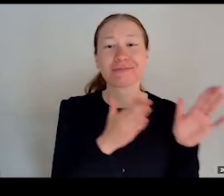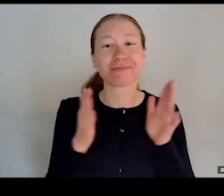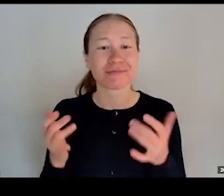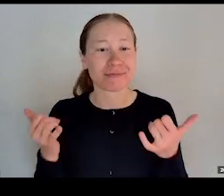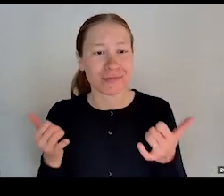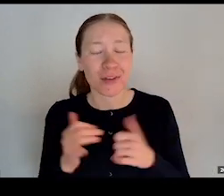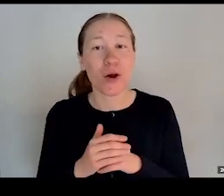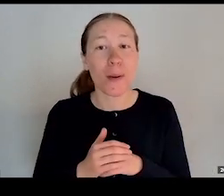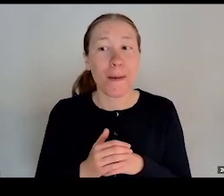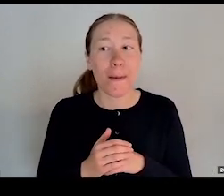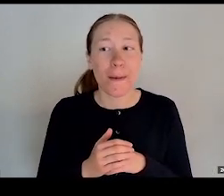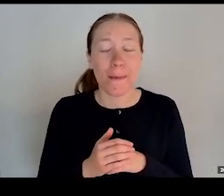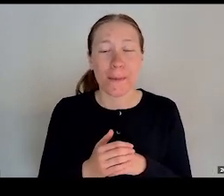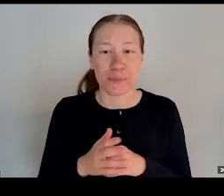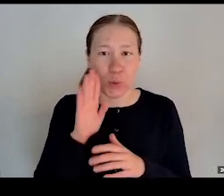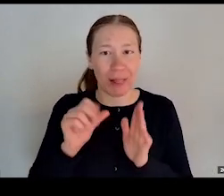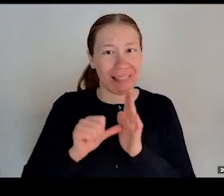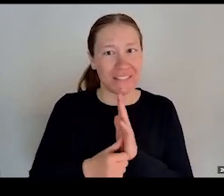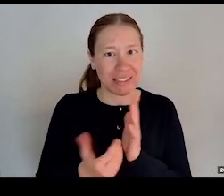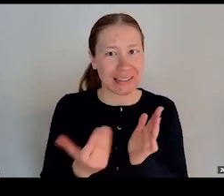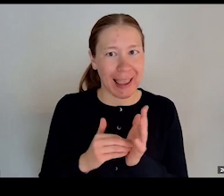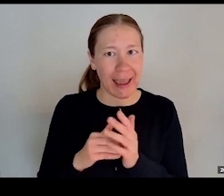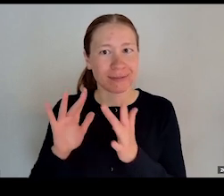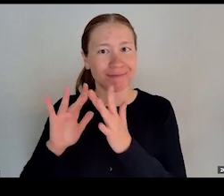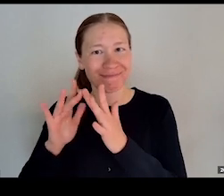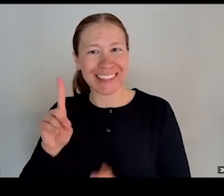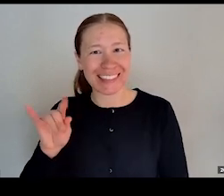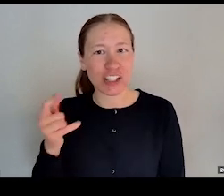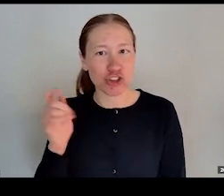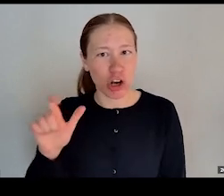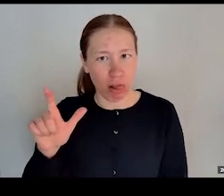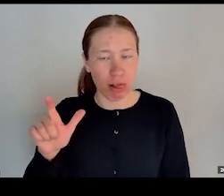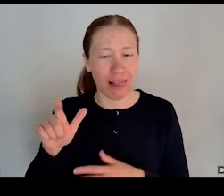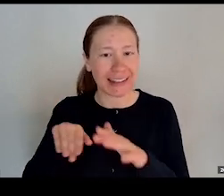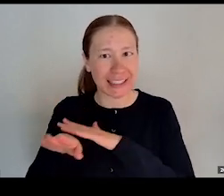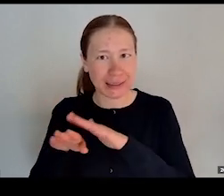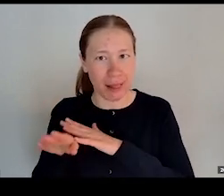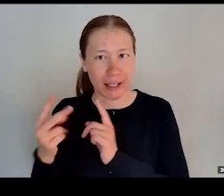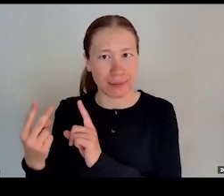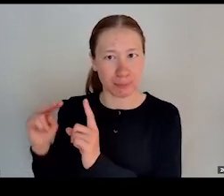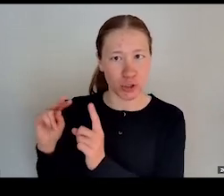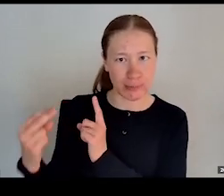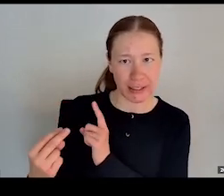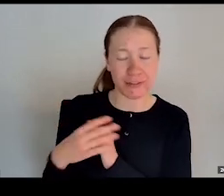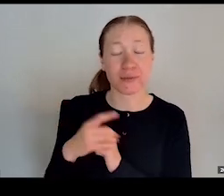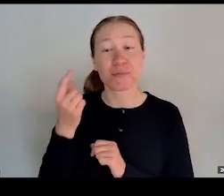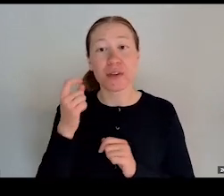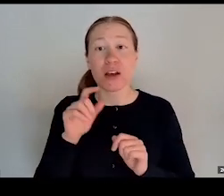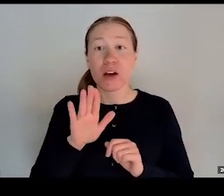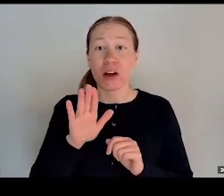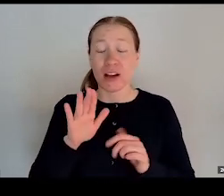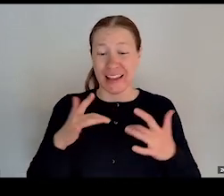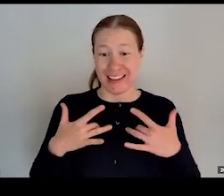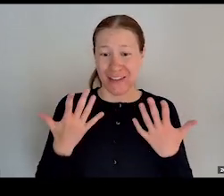presentation, I'm going to emphasize more of the digital accessibility component for this. As an event host, you really want to make sure that